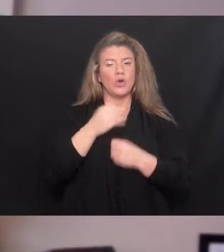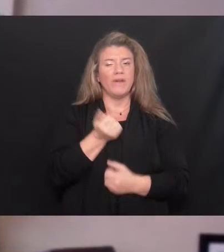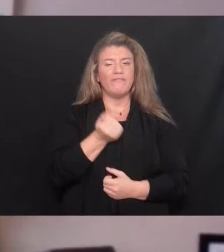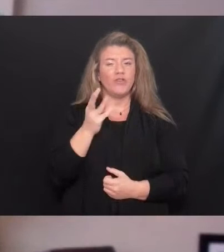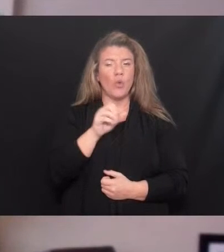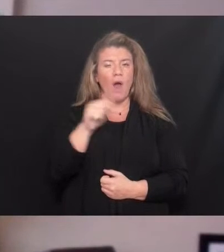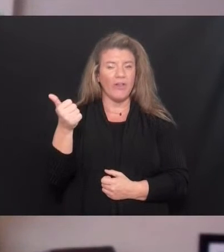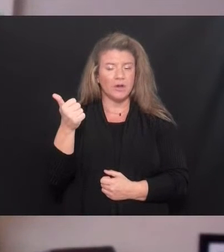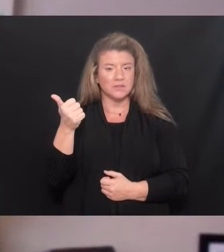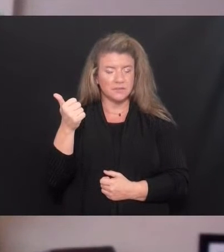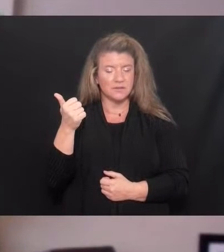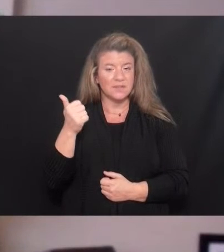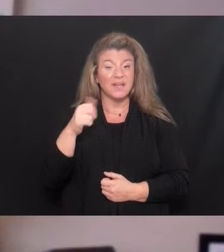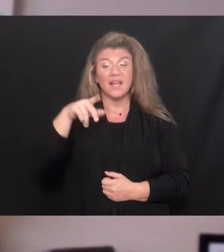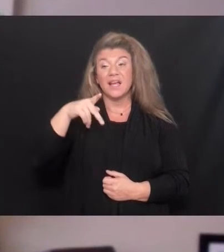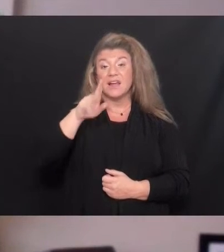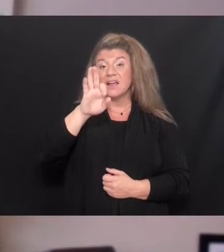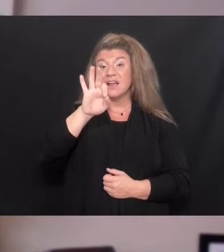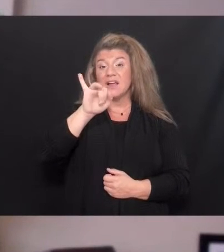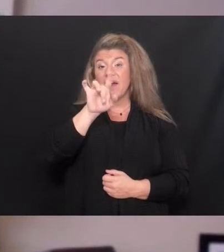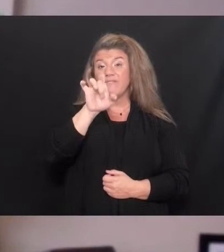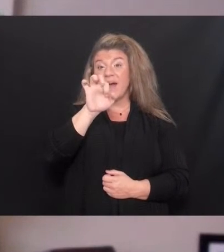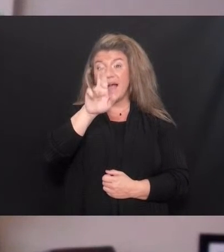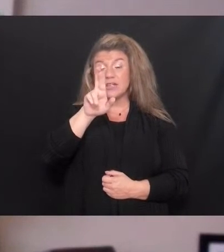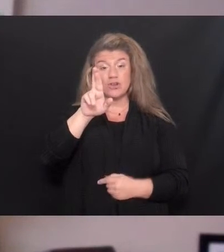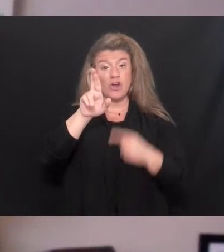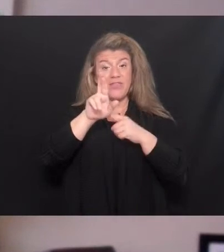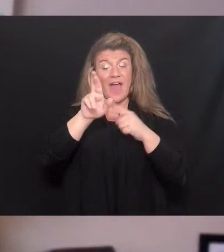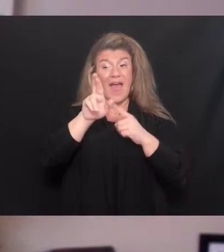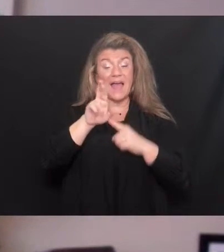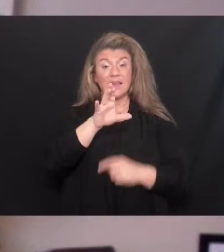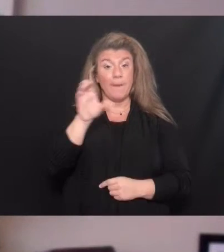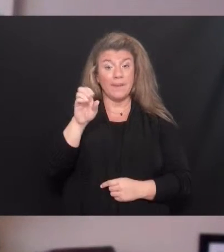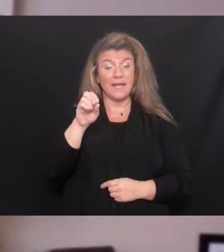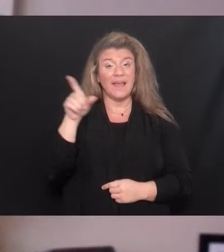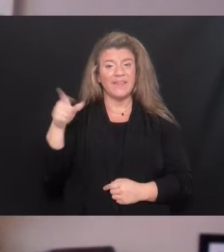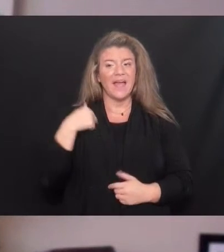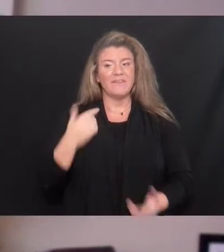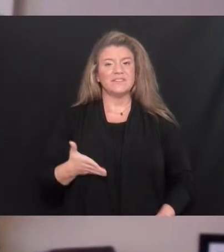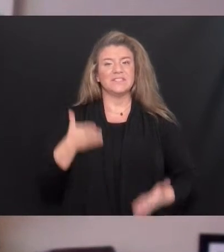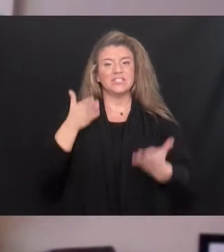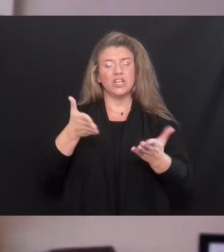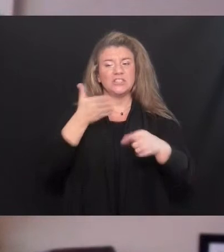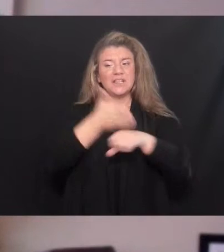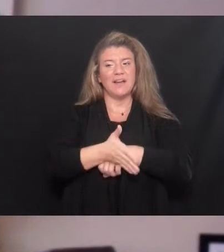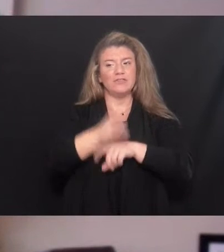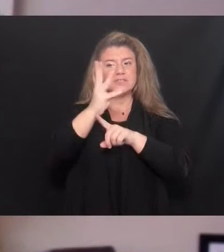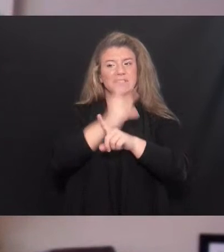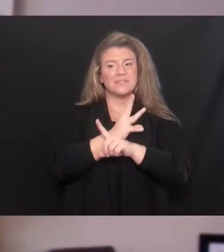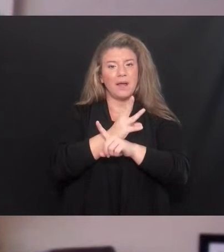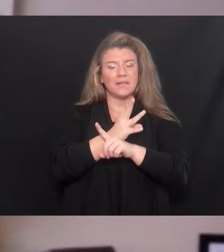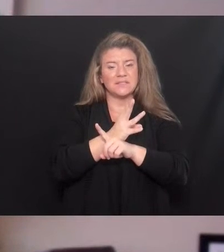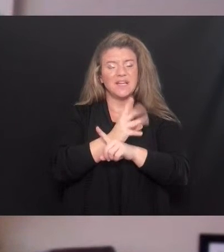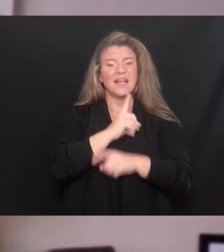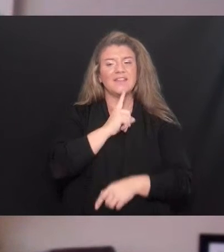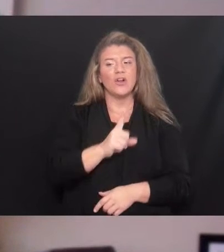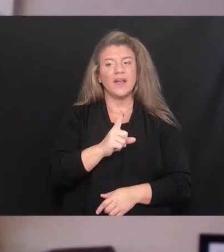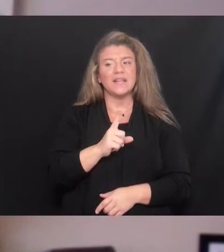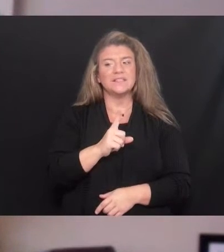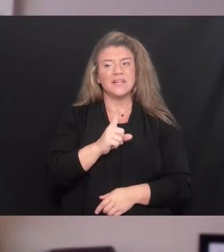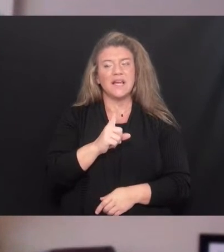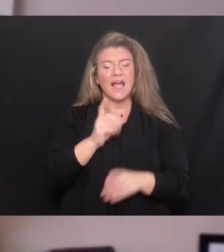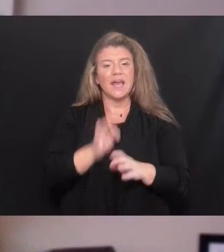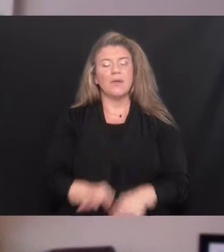others. Pfizer as a company has suggested that after about 6 months, there is a